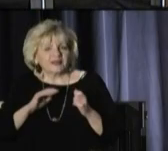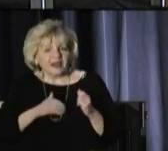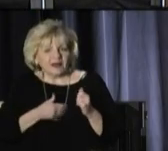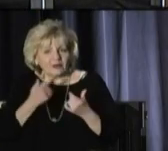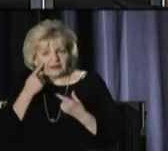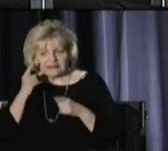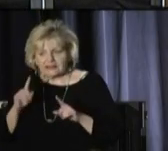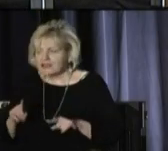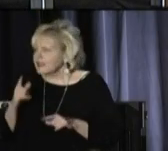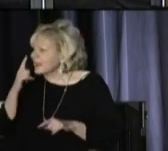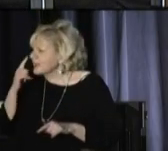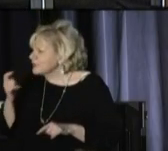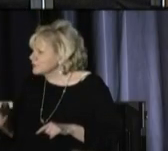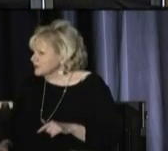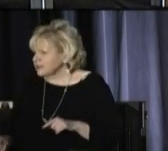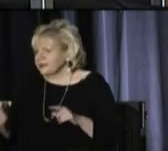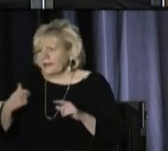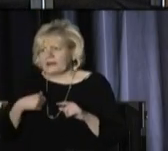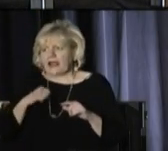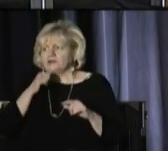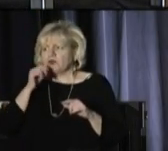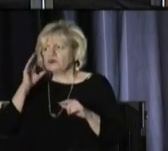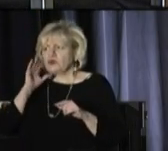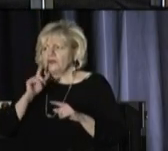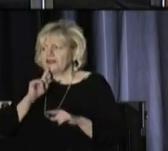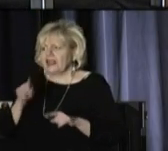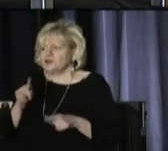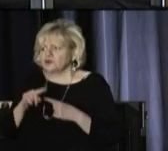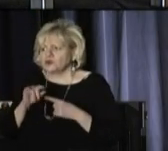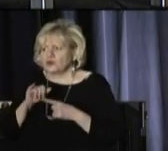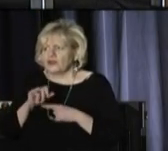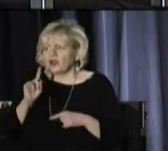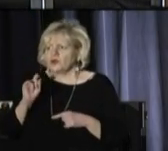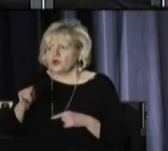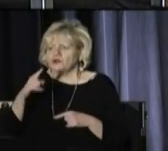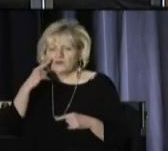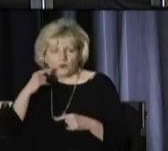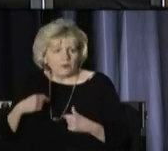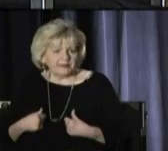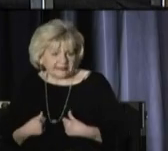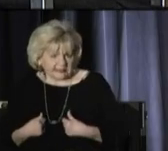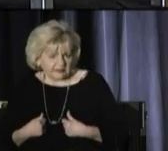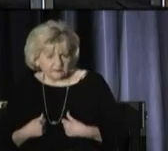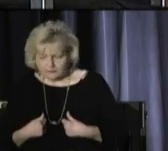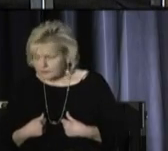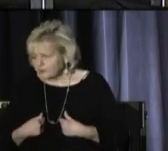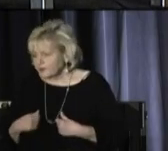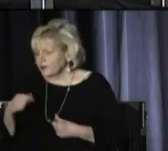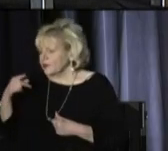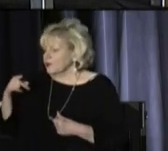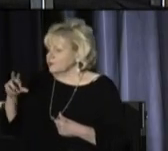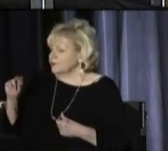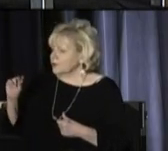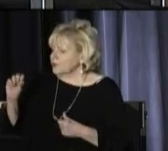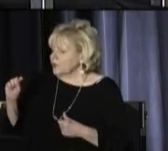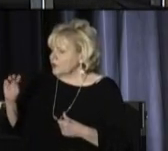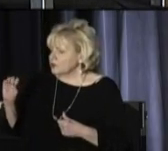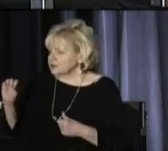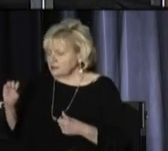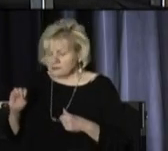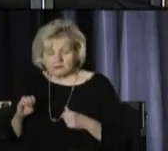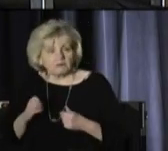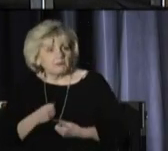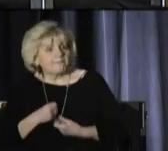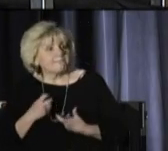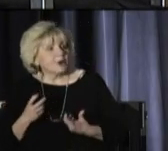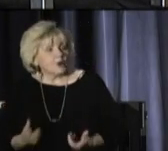because I don't even know the answer to that question for me when it comes to prose in a way. In poetry, I'm